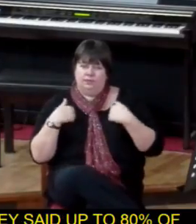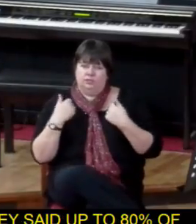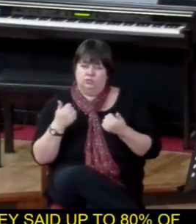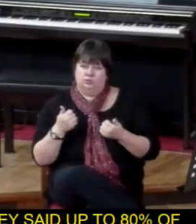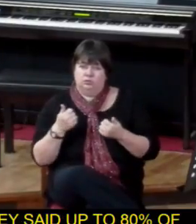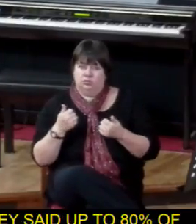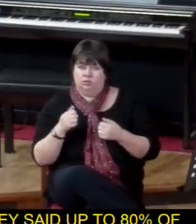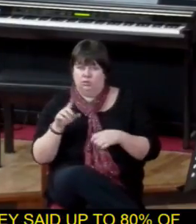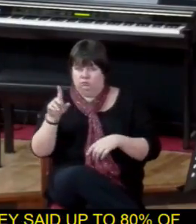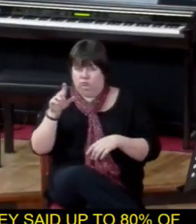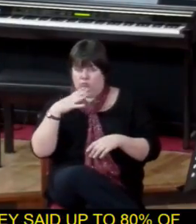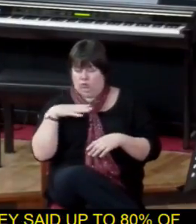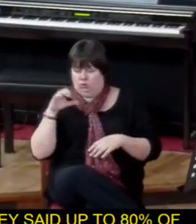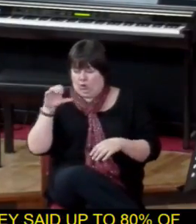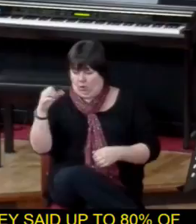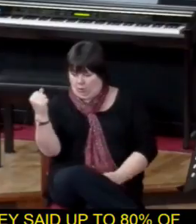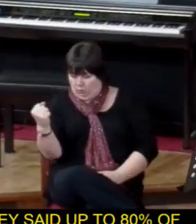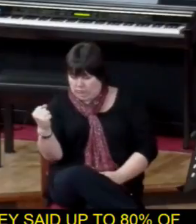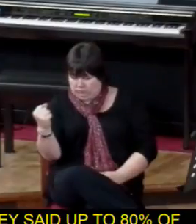the pause button for a moment